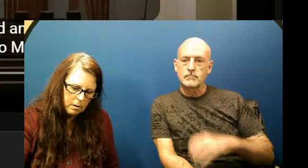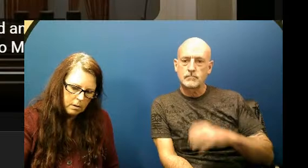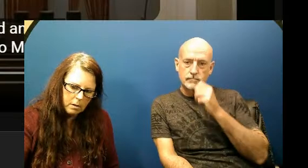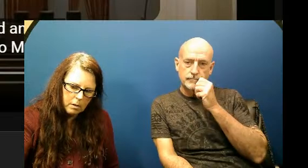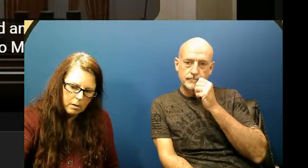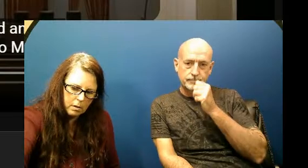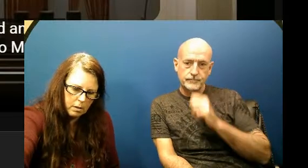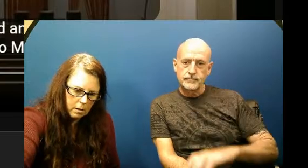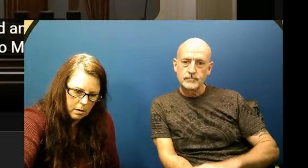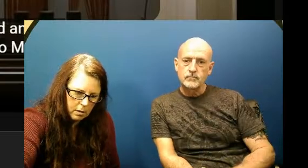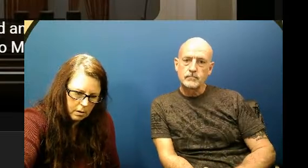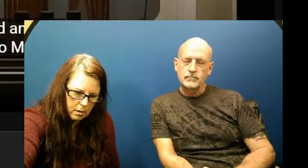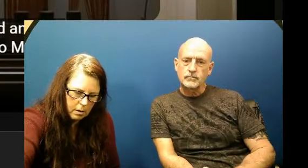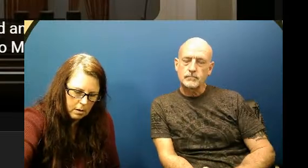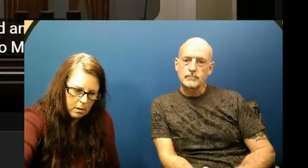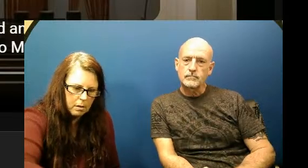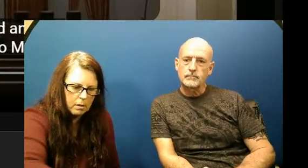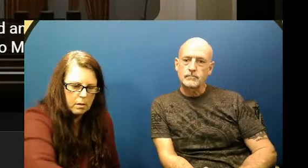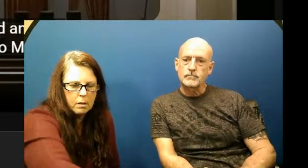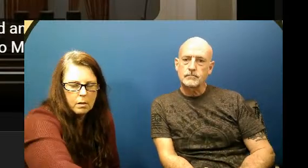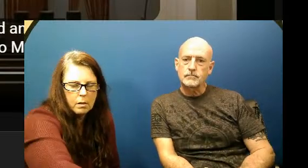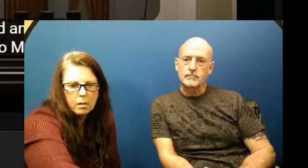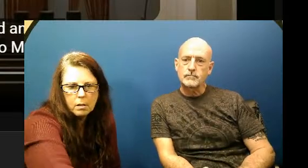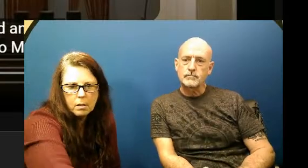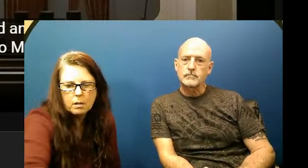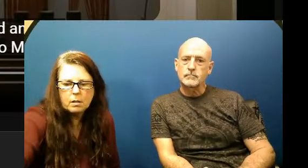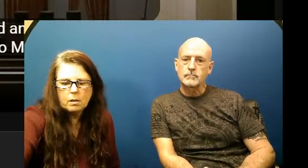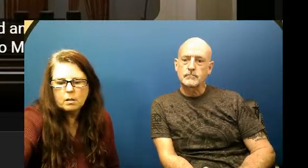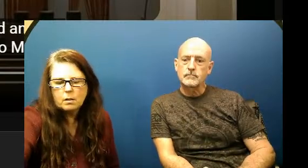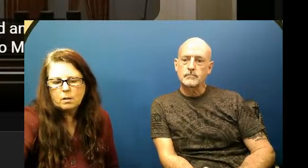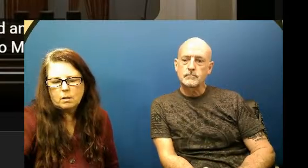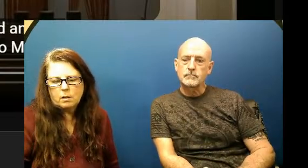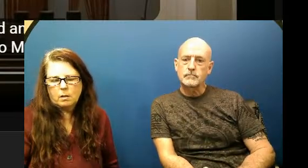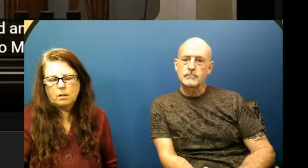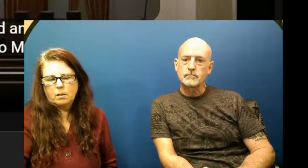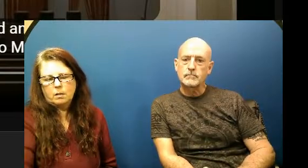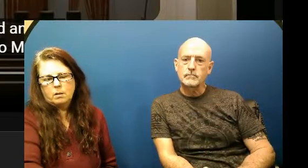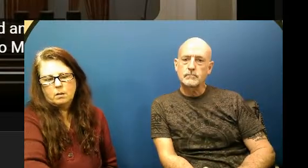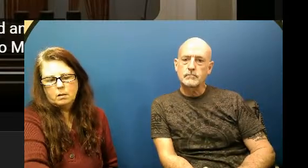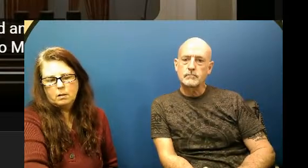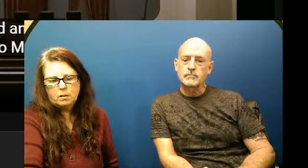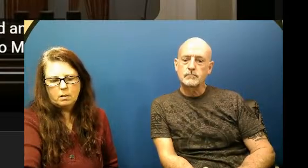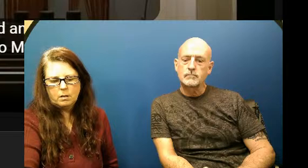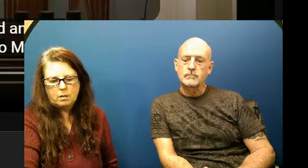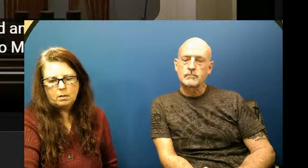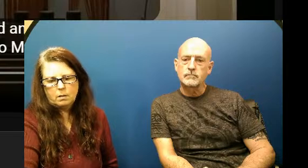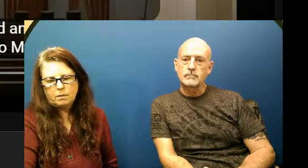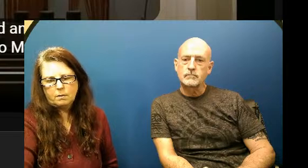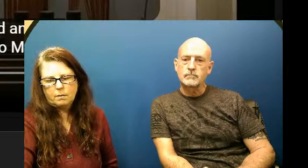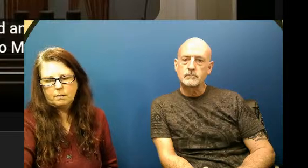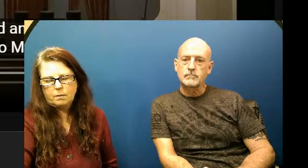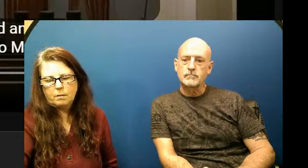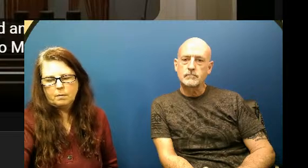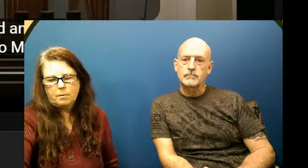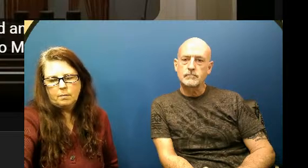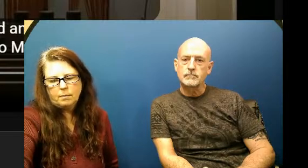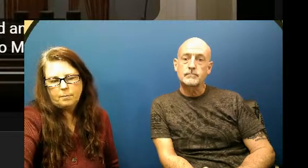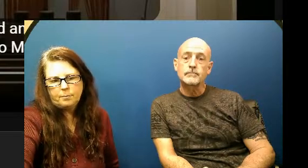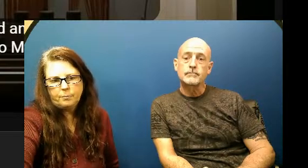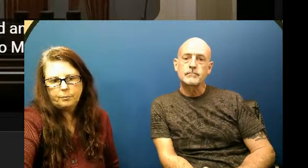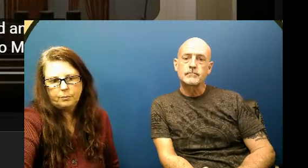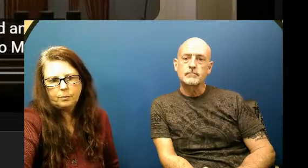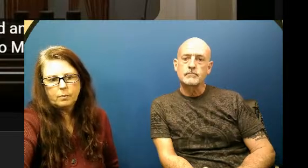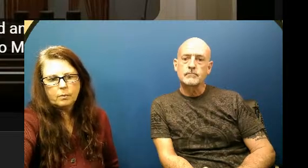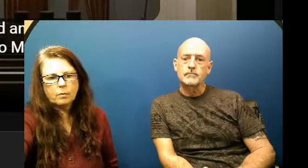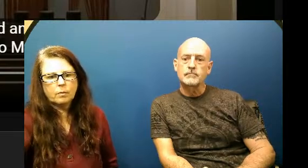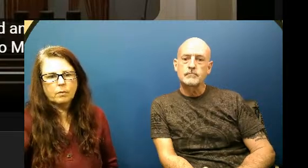foreign government that was speaking in the United States has First Amendment rights. And I don't know that the court has ever addressed that. But